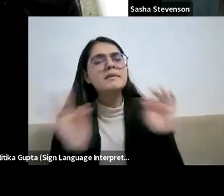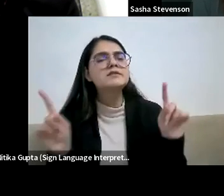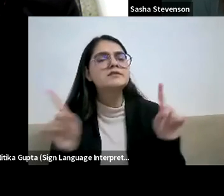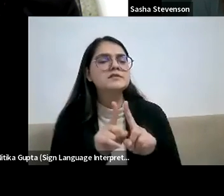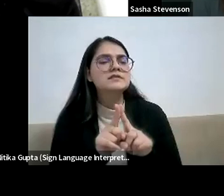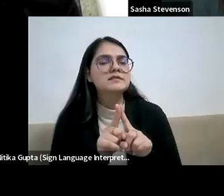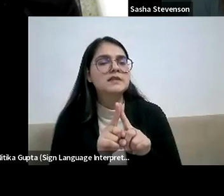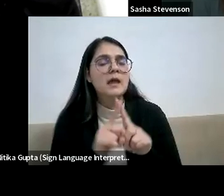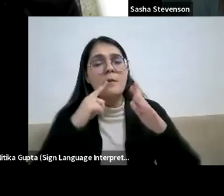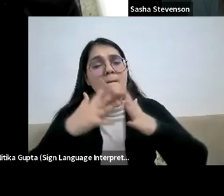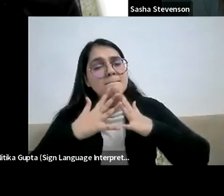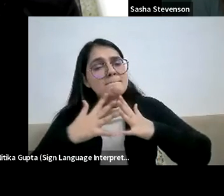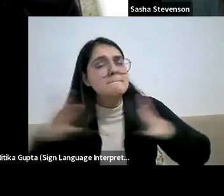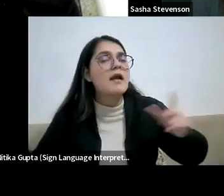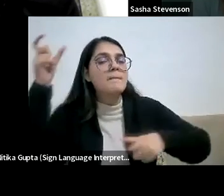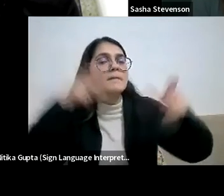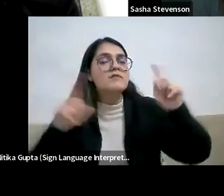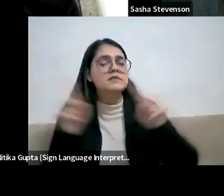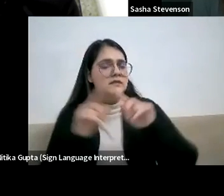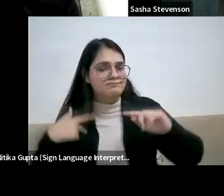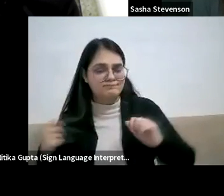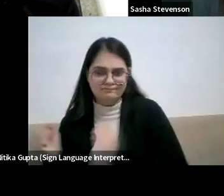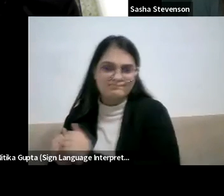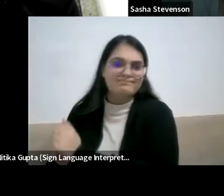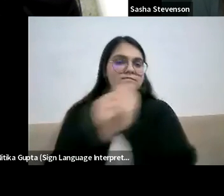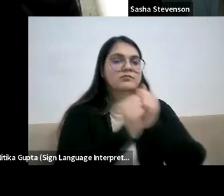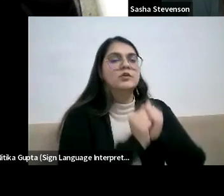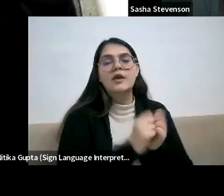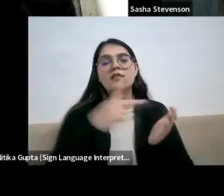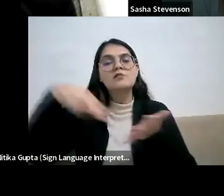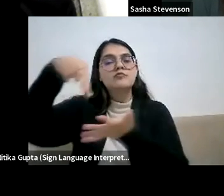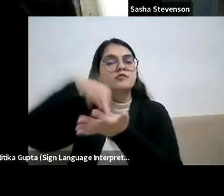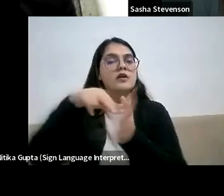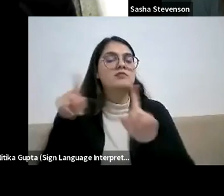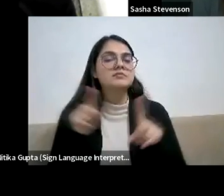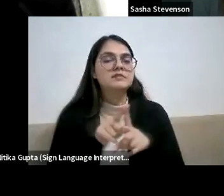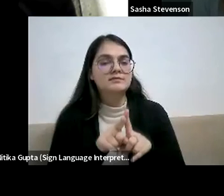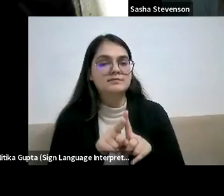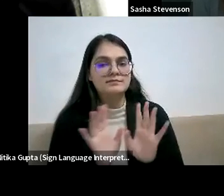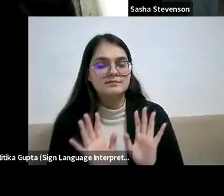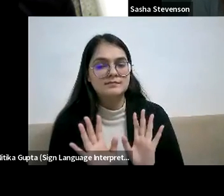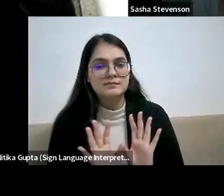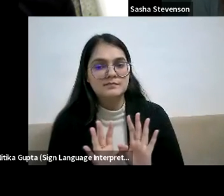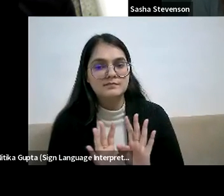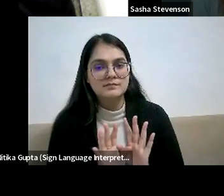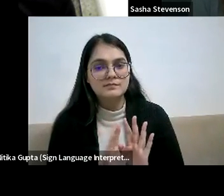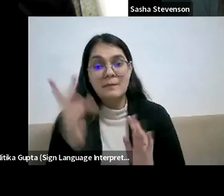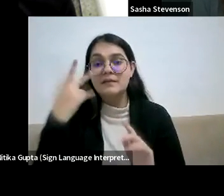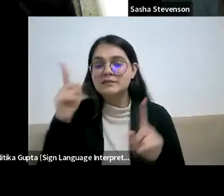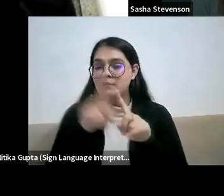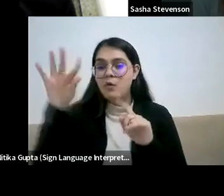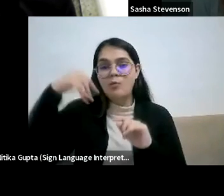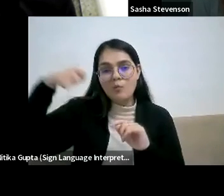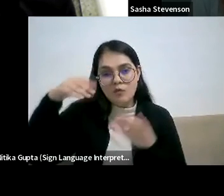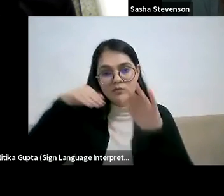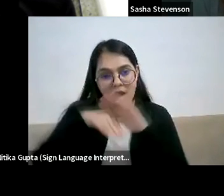movement. should, it should be mass movement. Yeah, I told that. In the guise of revolution, the kind of movies